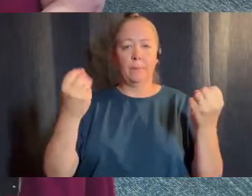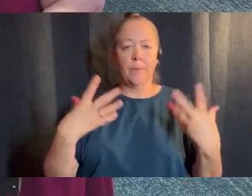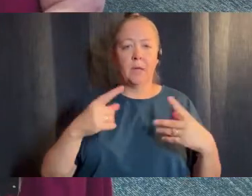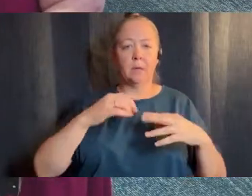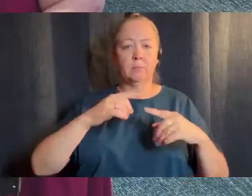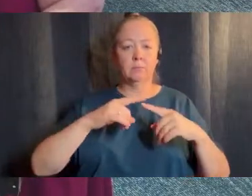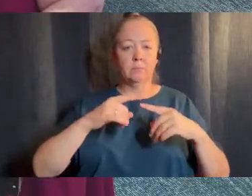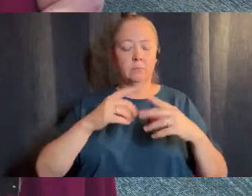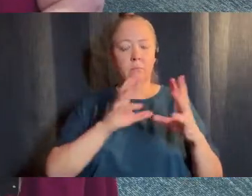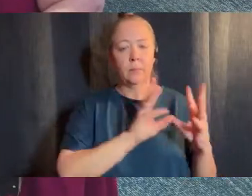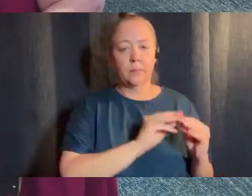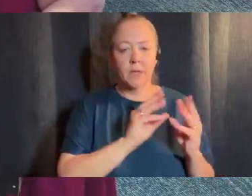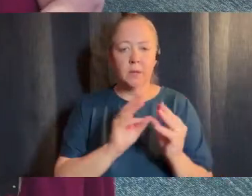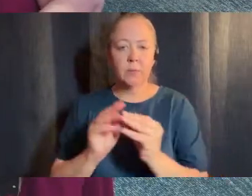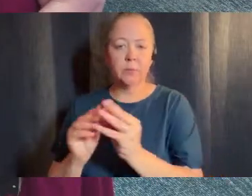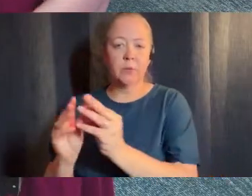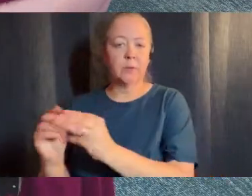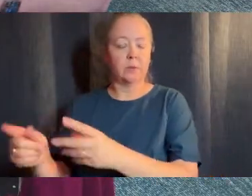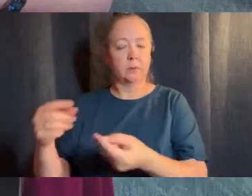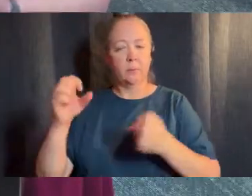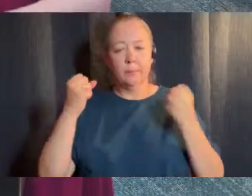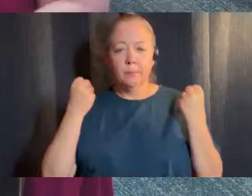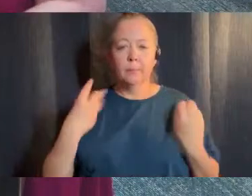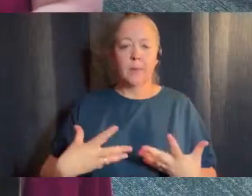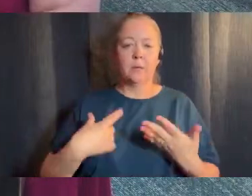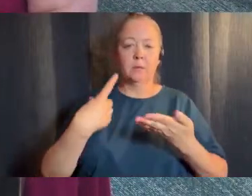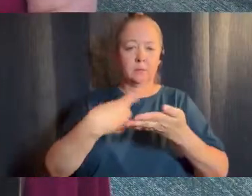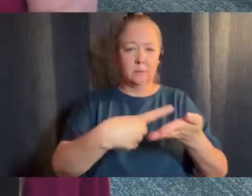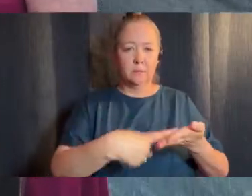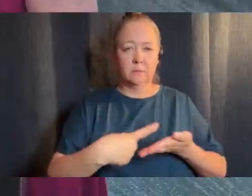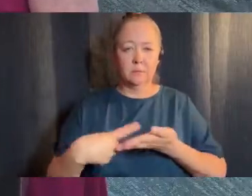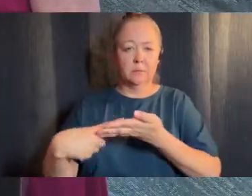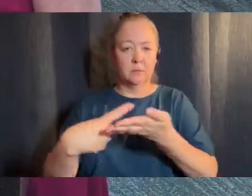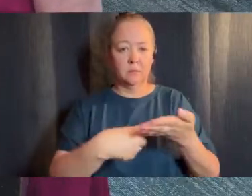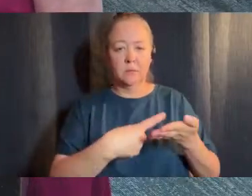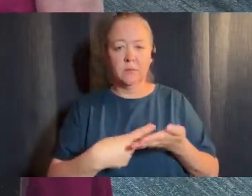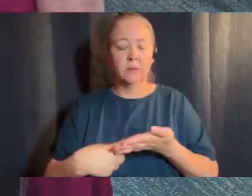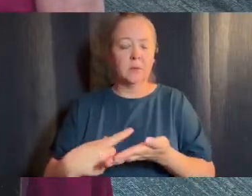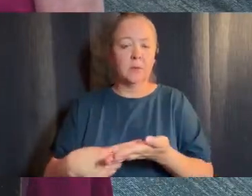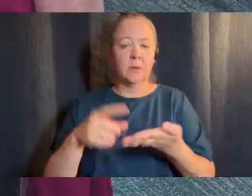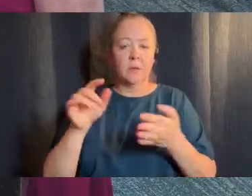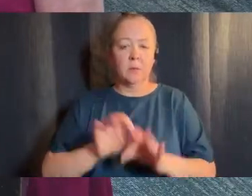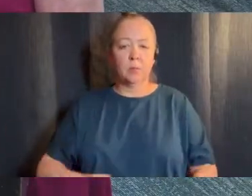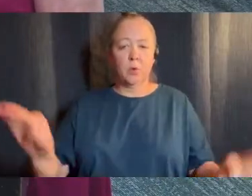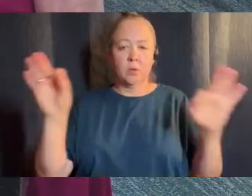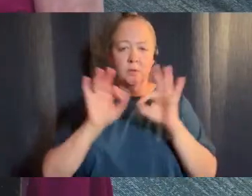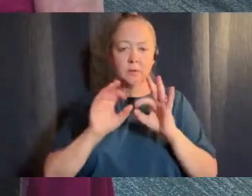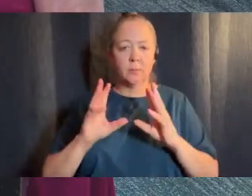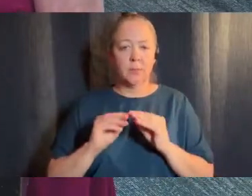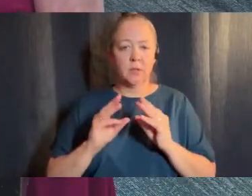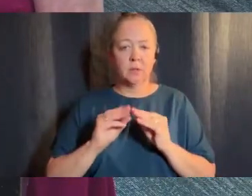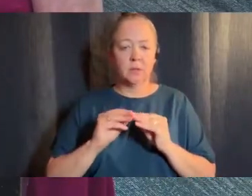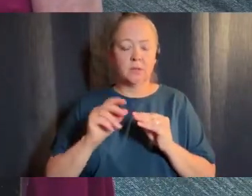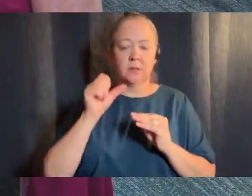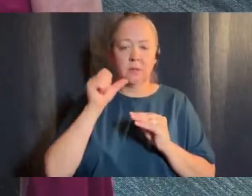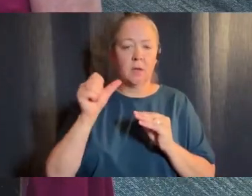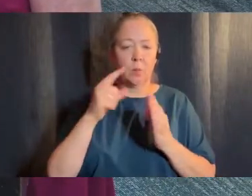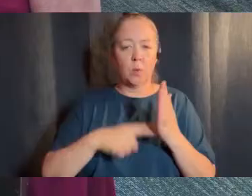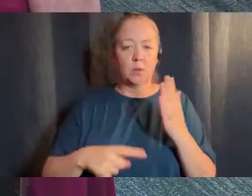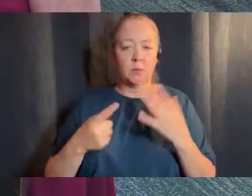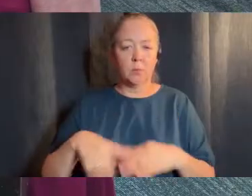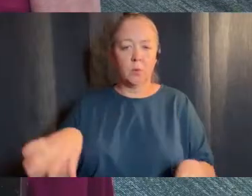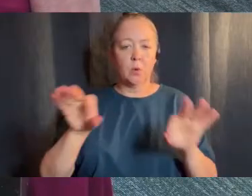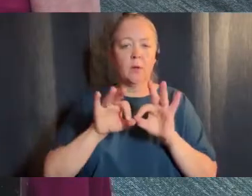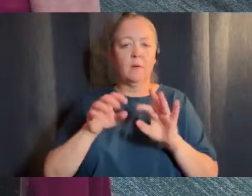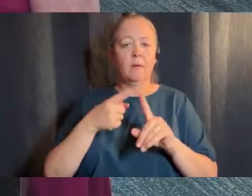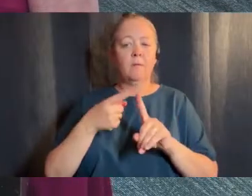the importance of that night is not the important thing. And throughout the entire 6 months proceeding, Councilmember Fry has been